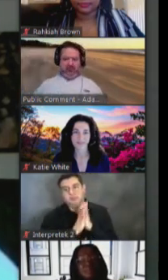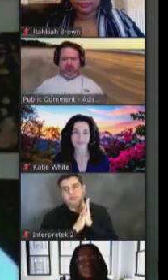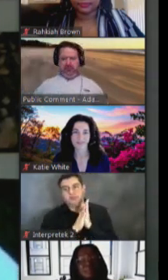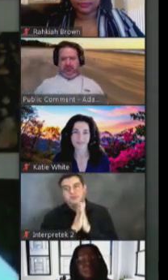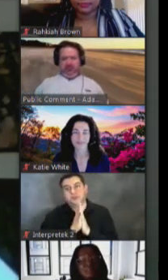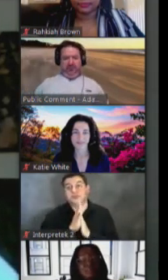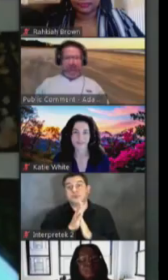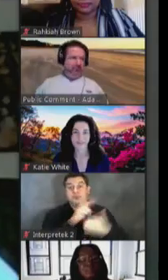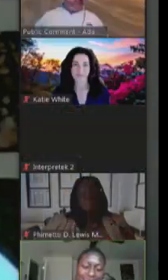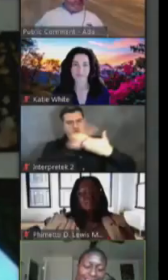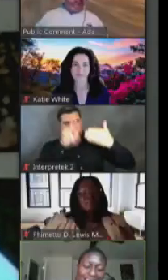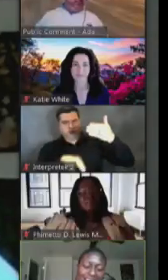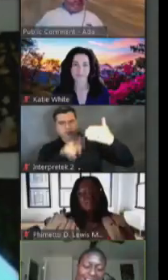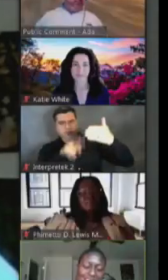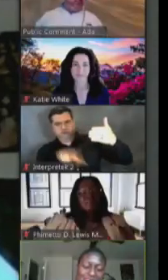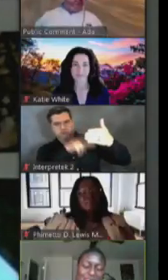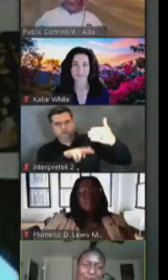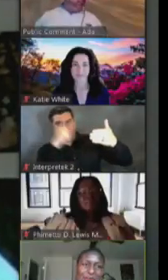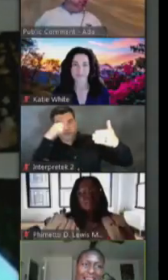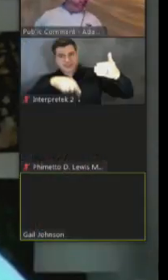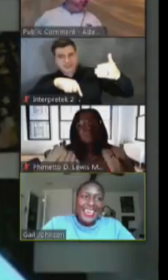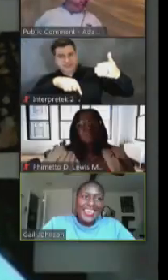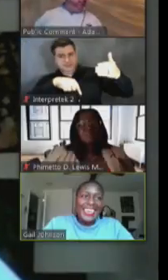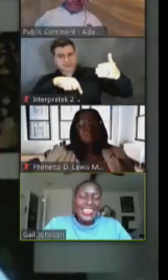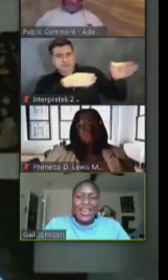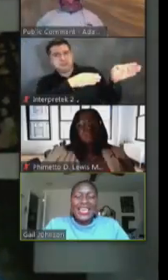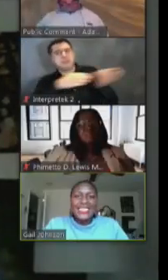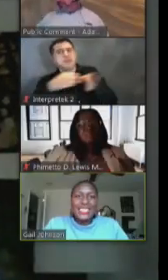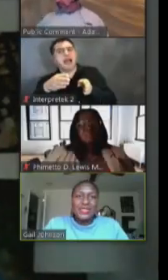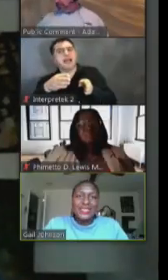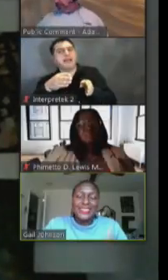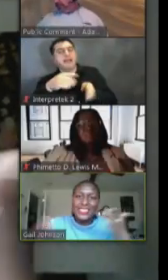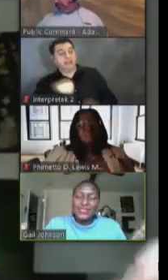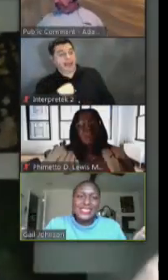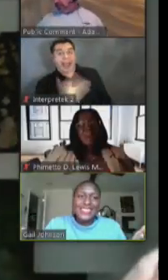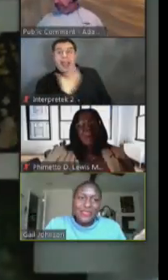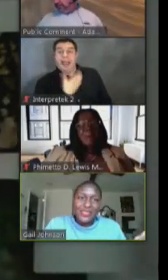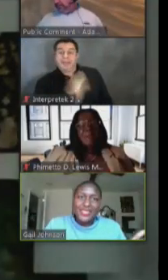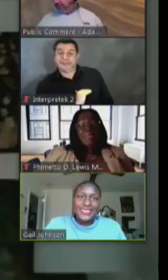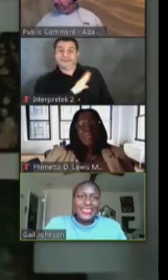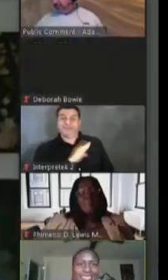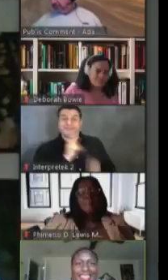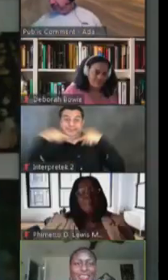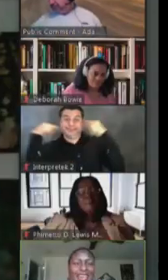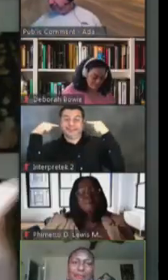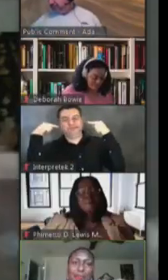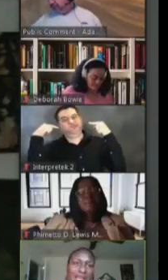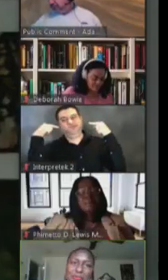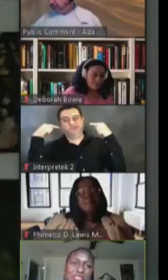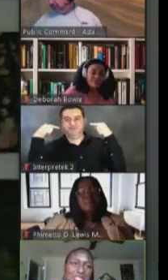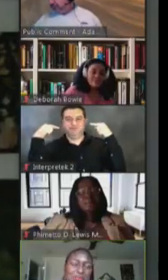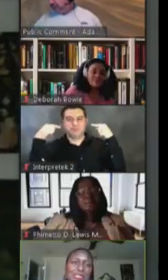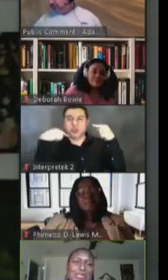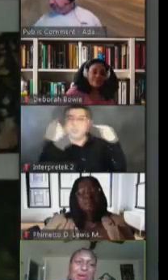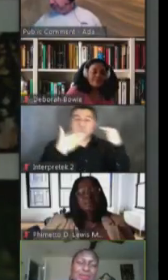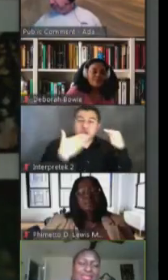not make my heart so happy. So I think it was a decent effort. I